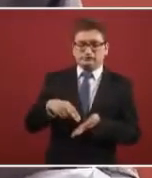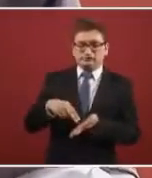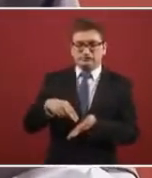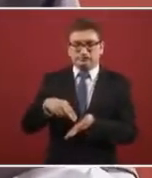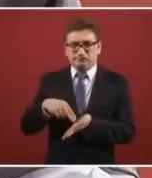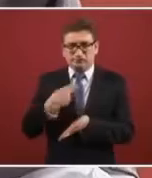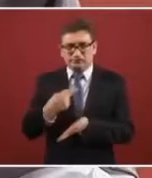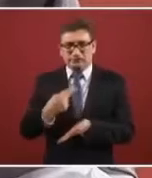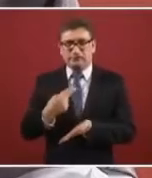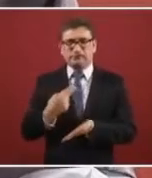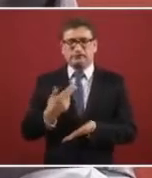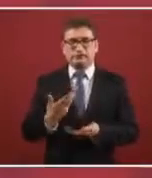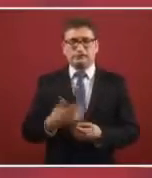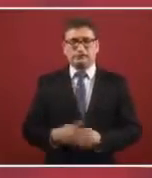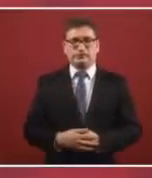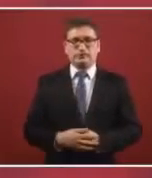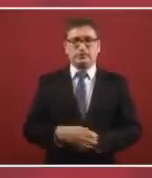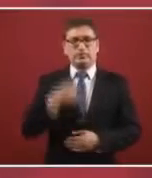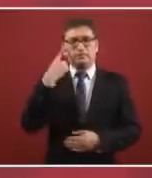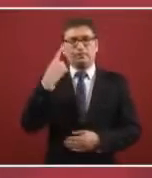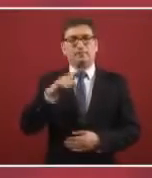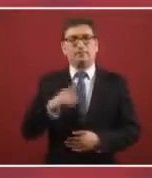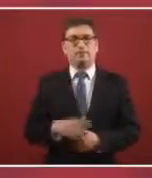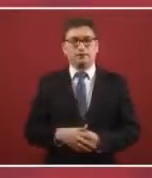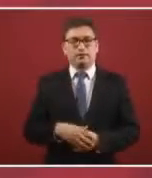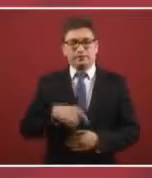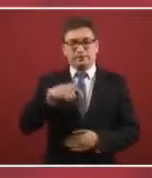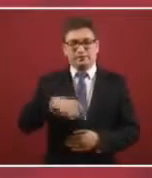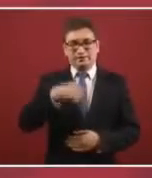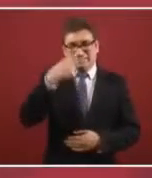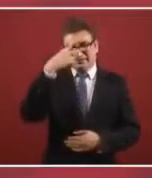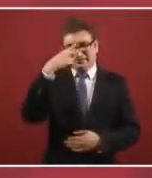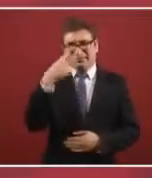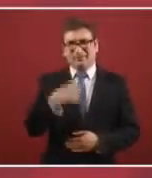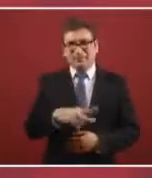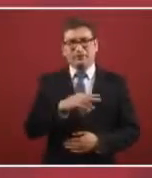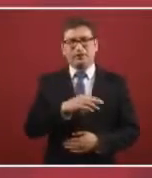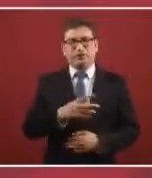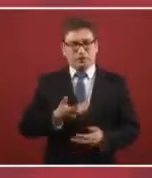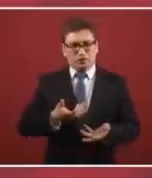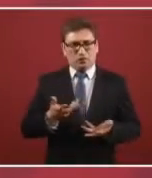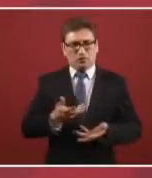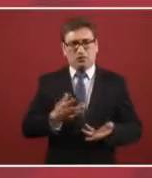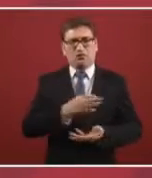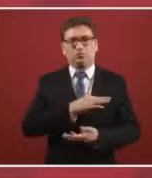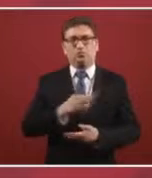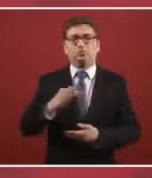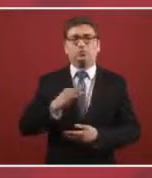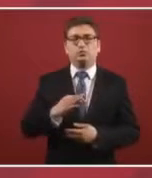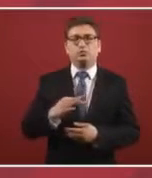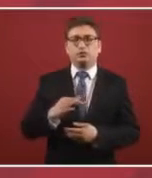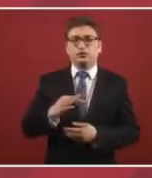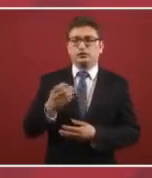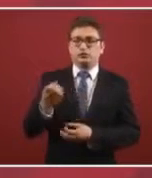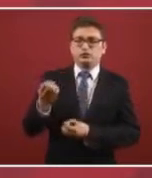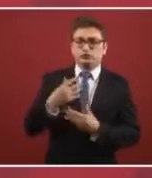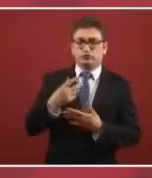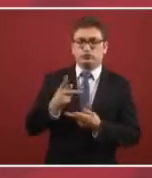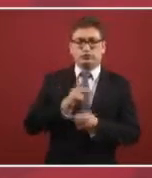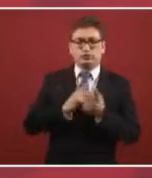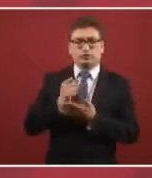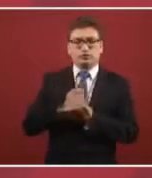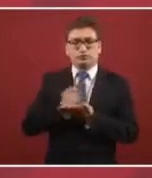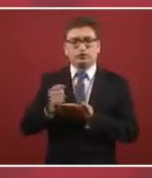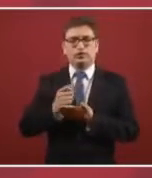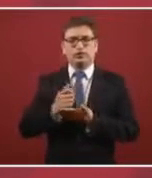these letters of intention para que in México order to let pudiera Mexico obtener obtain créditos,